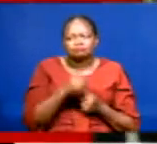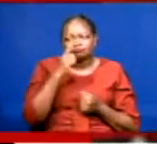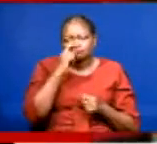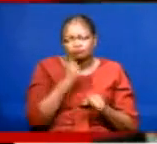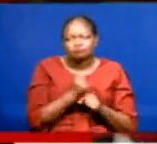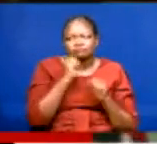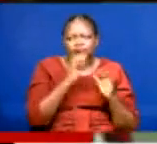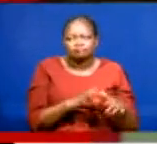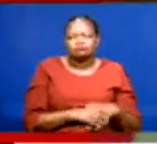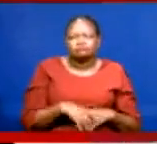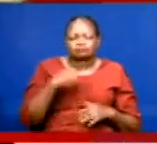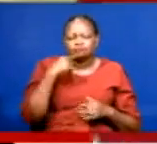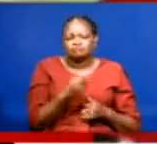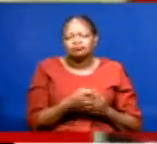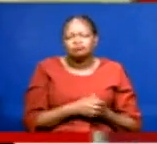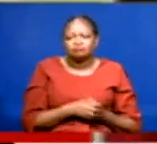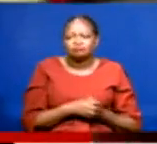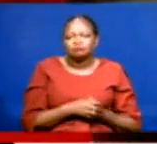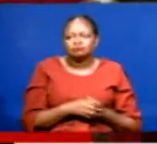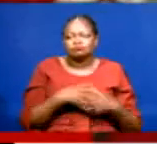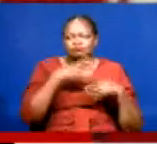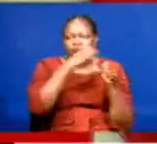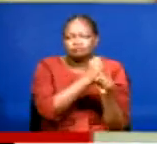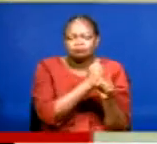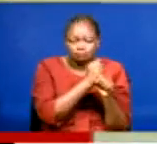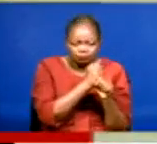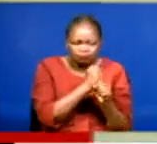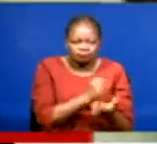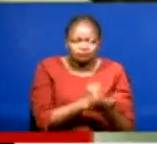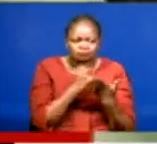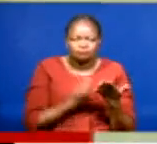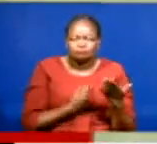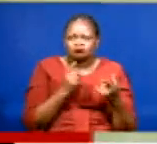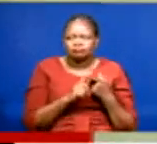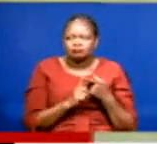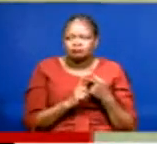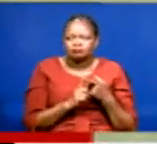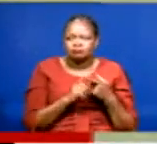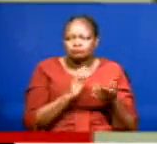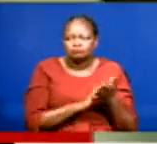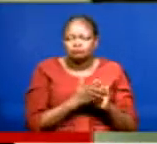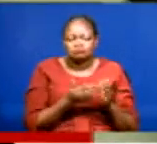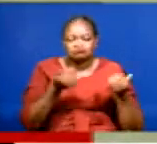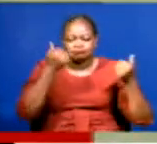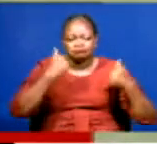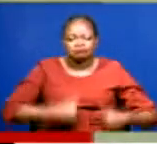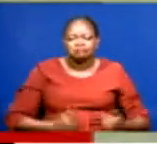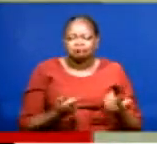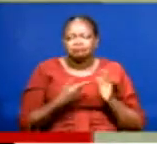nothing. So the organization has really helped us to become who we are. Like me,